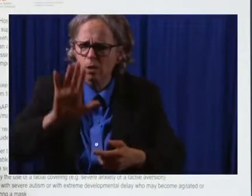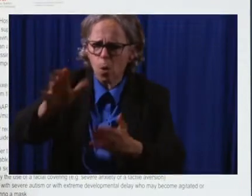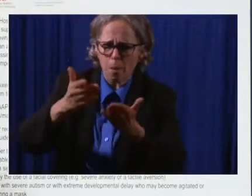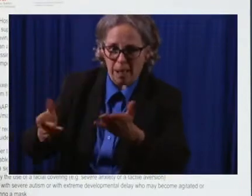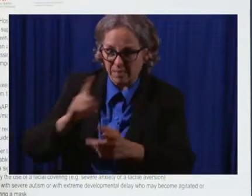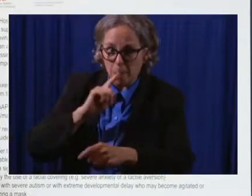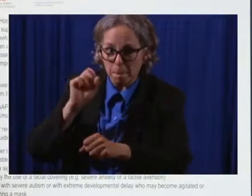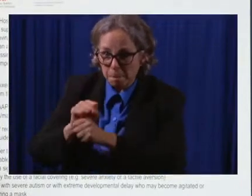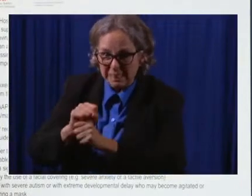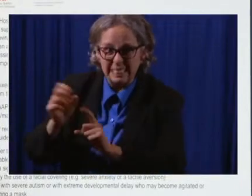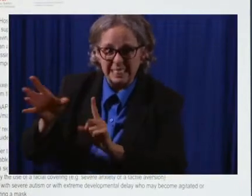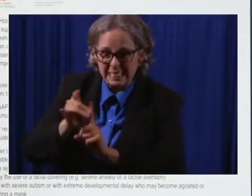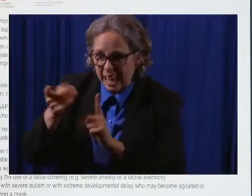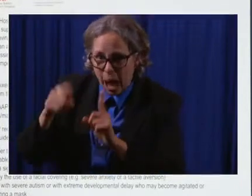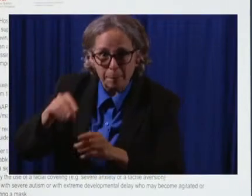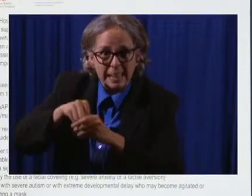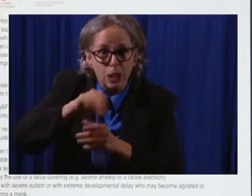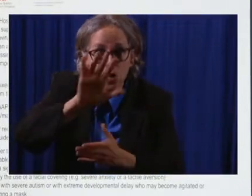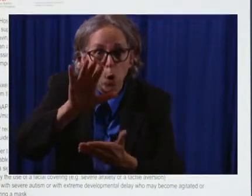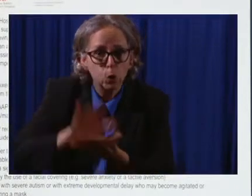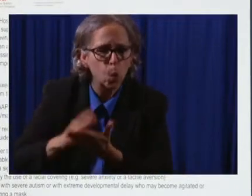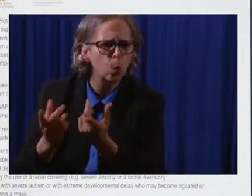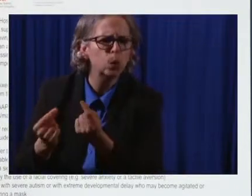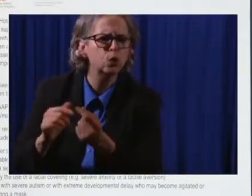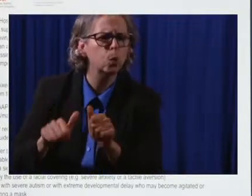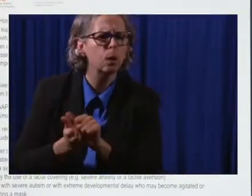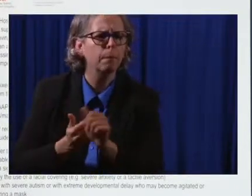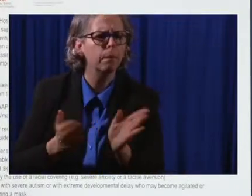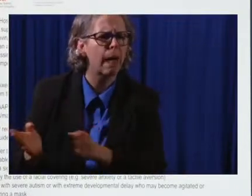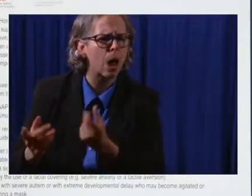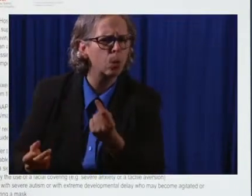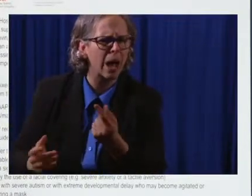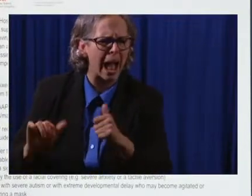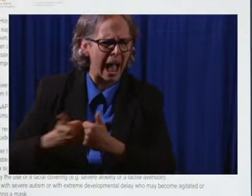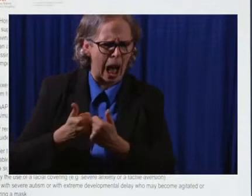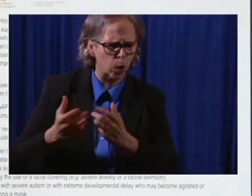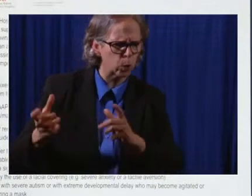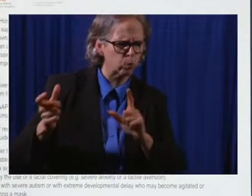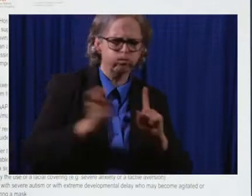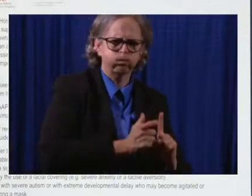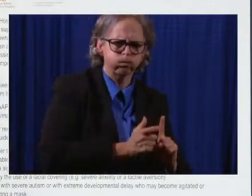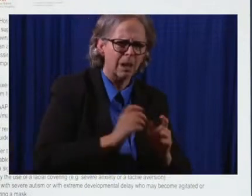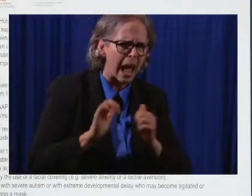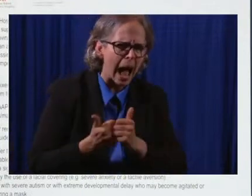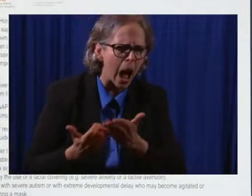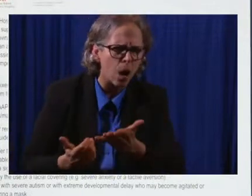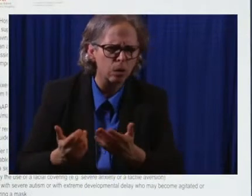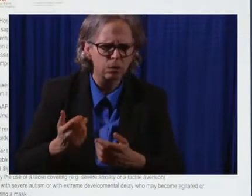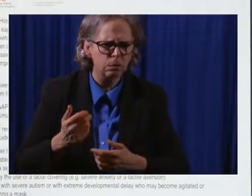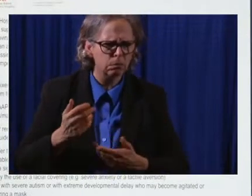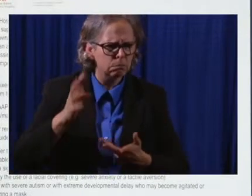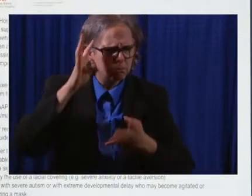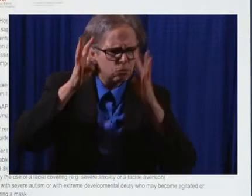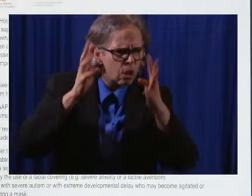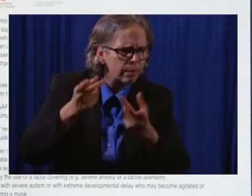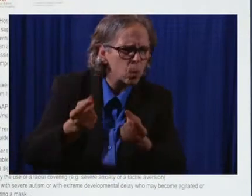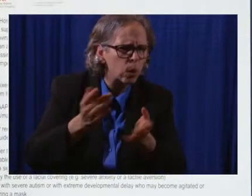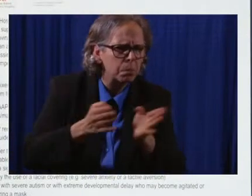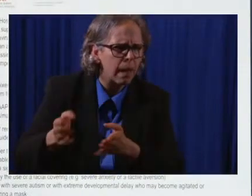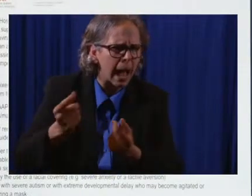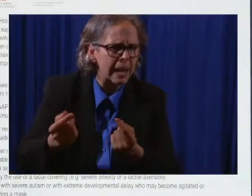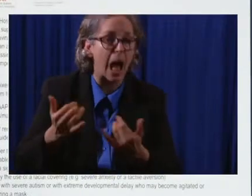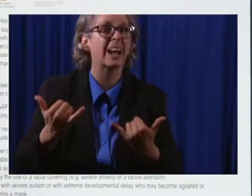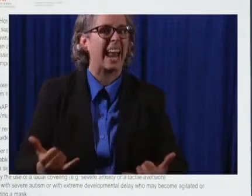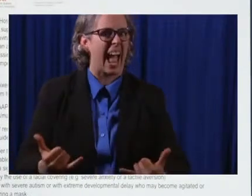do we do if we have a problem? How do we isolate? What do we do? And so they all are looking at that. But you could envision